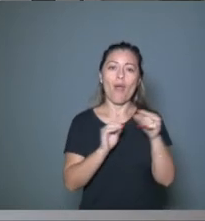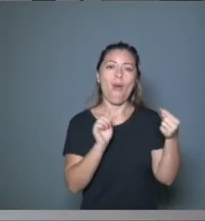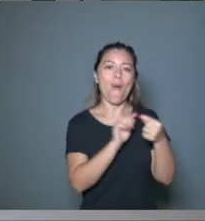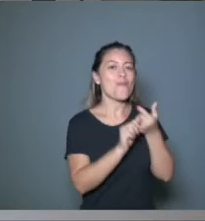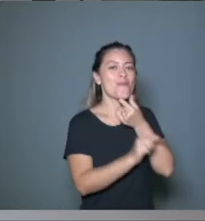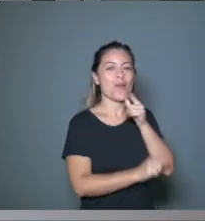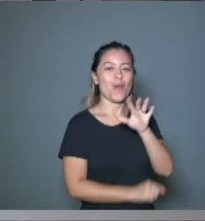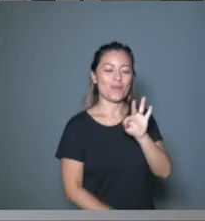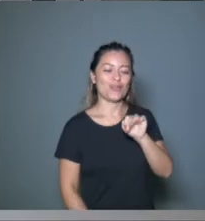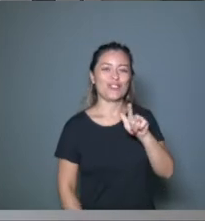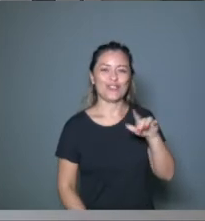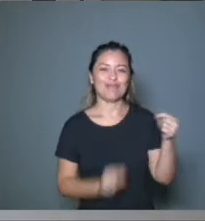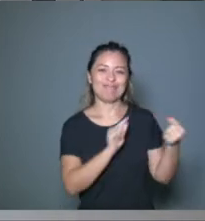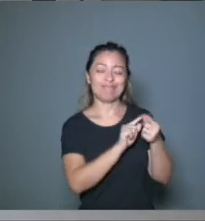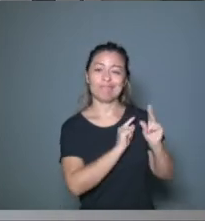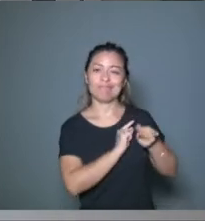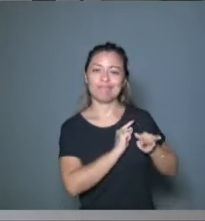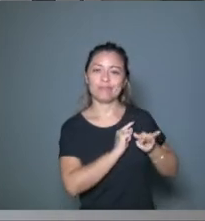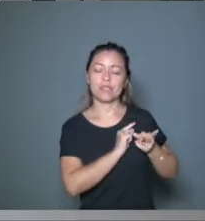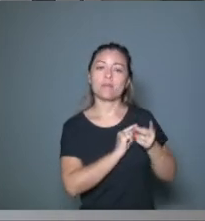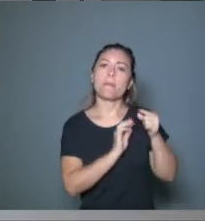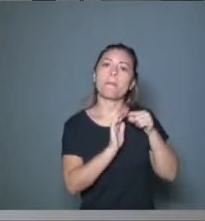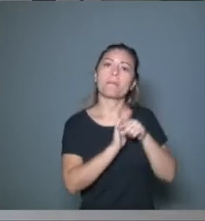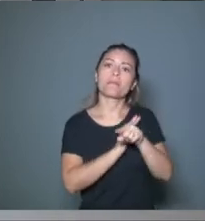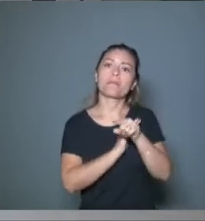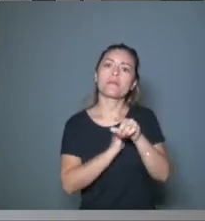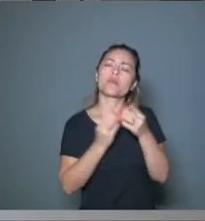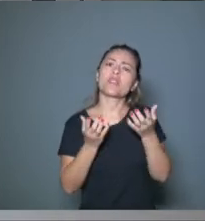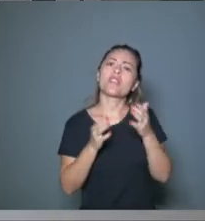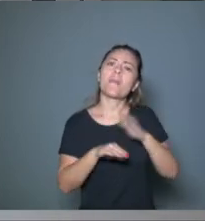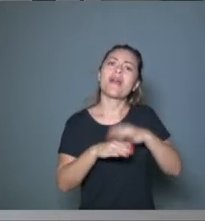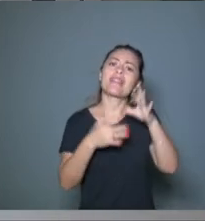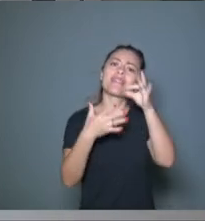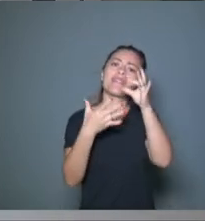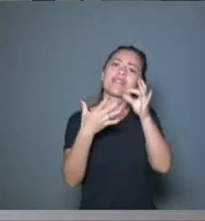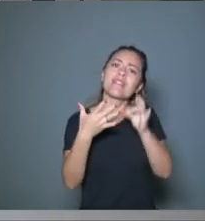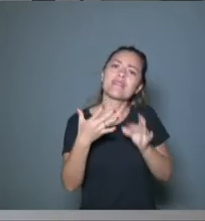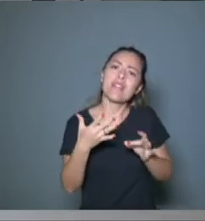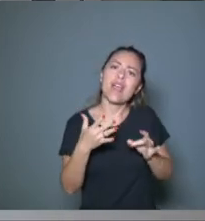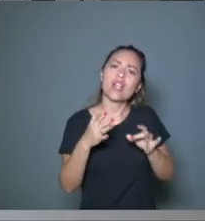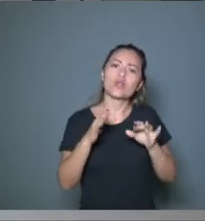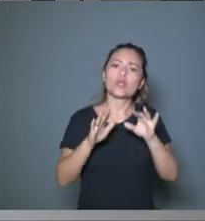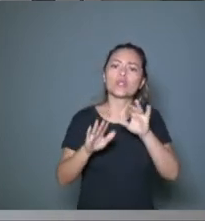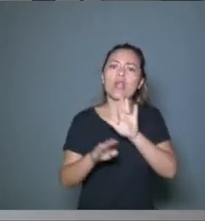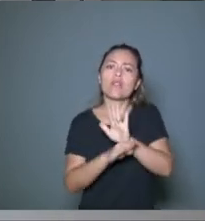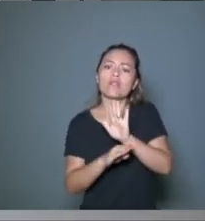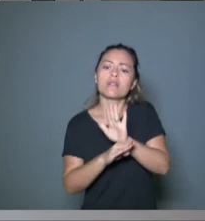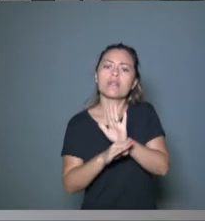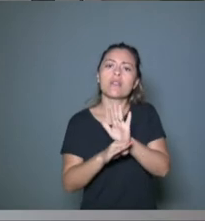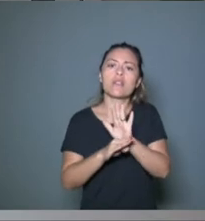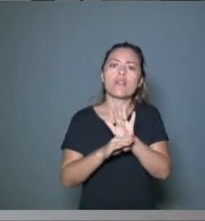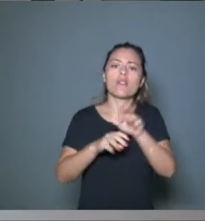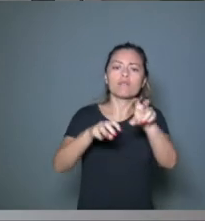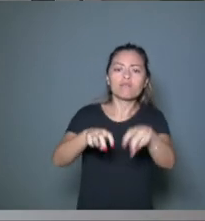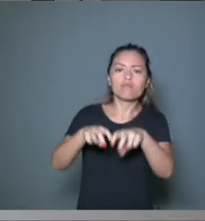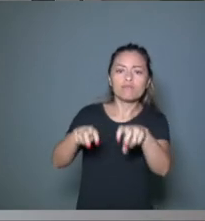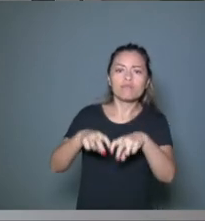questions to follow up on Thiago's. The first is if you could give us more details regarding